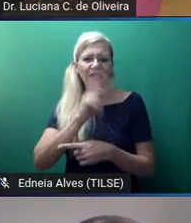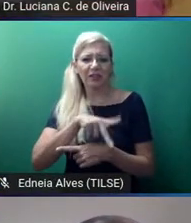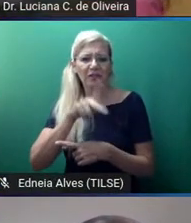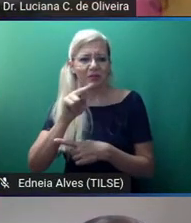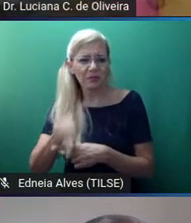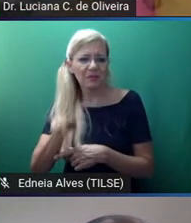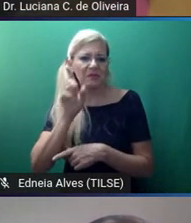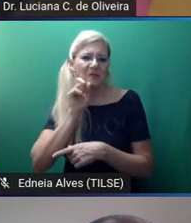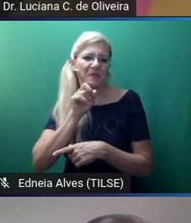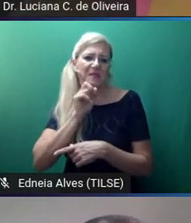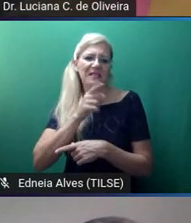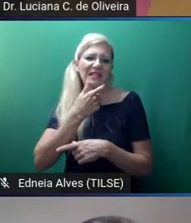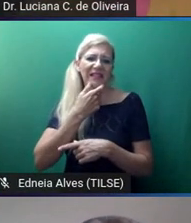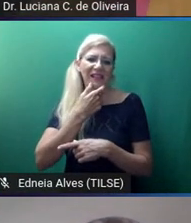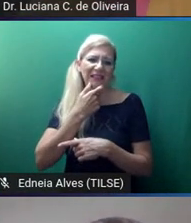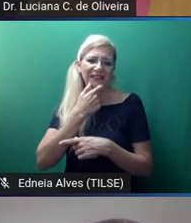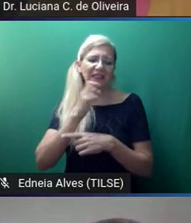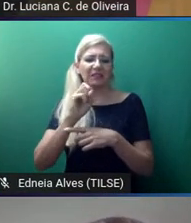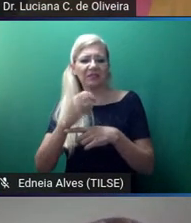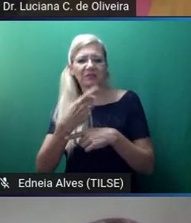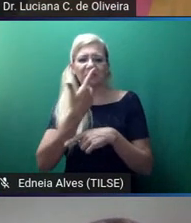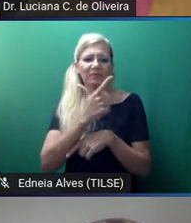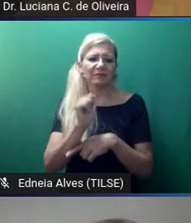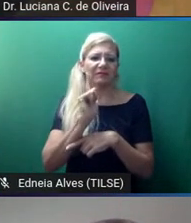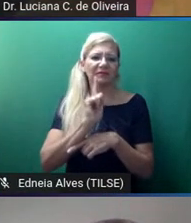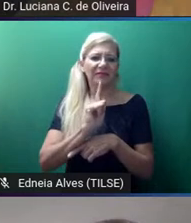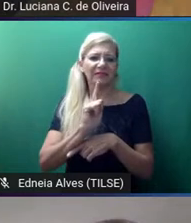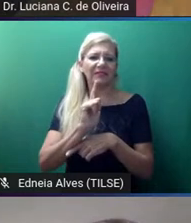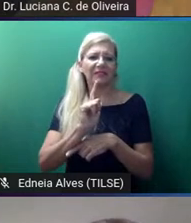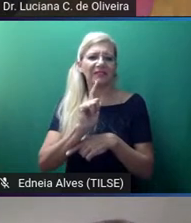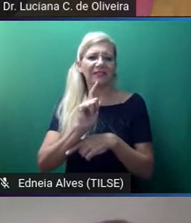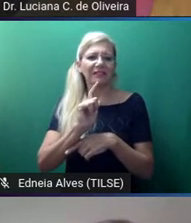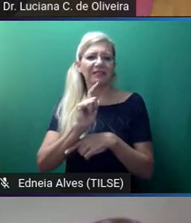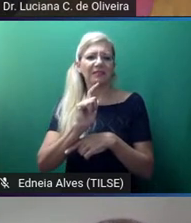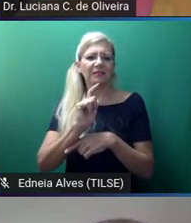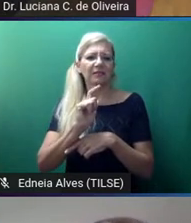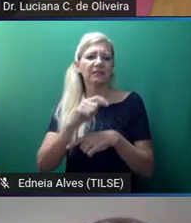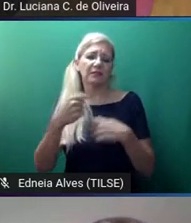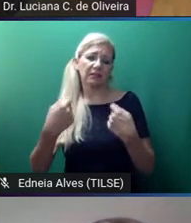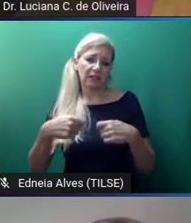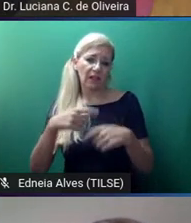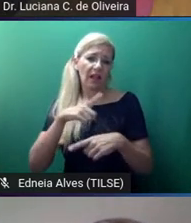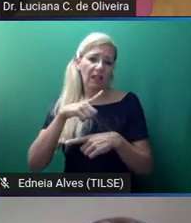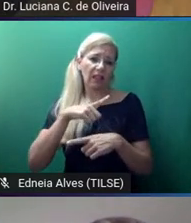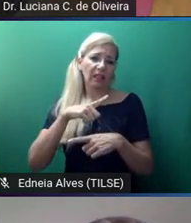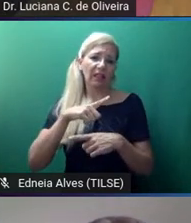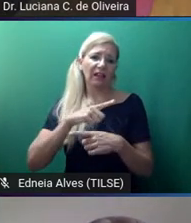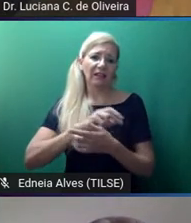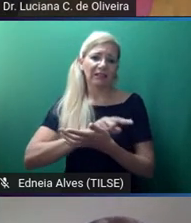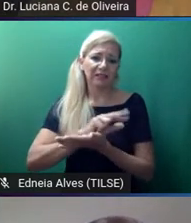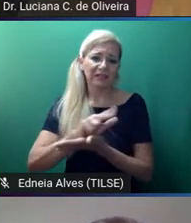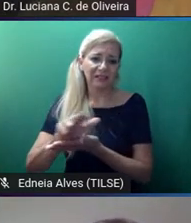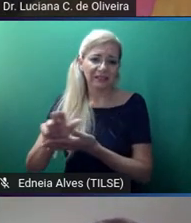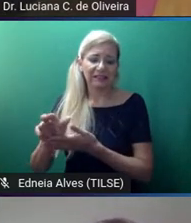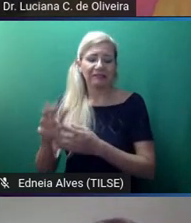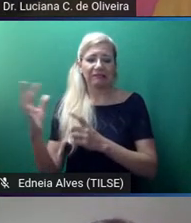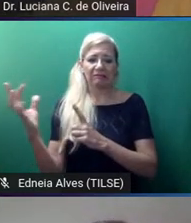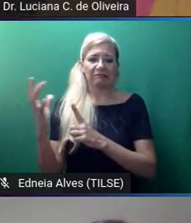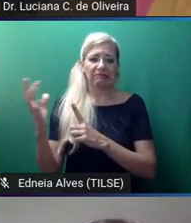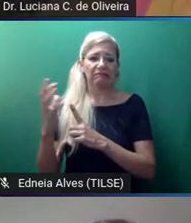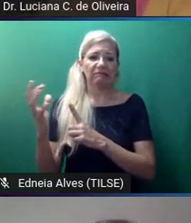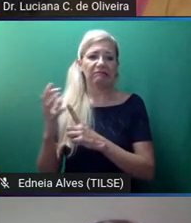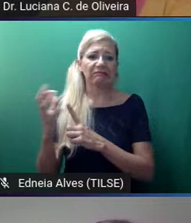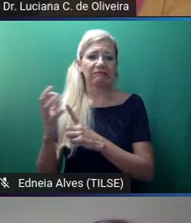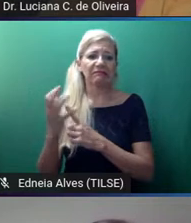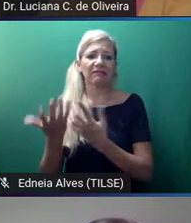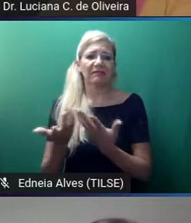English, and that this is the idea that they have. So I think there is a lot of pressure as well, social pressure. So could you talk